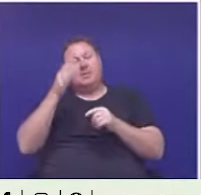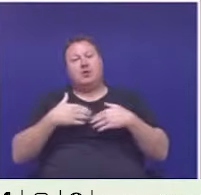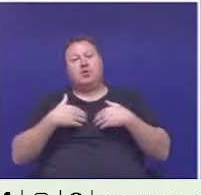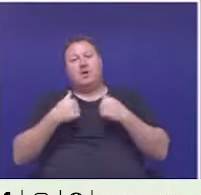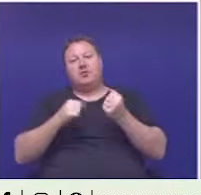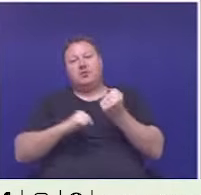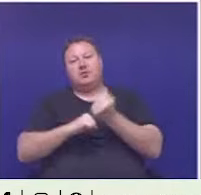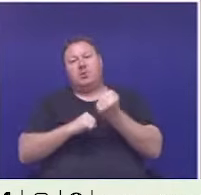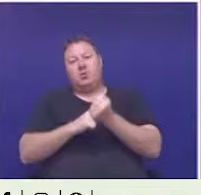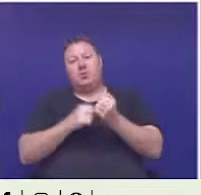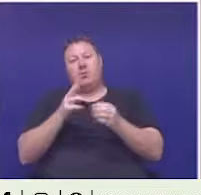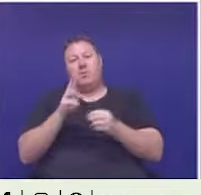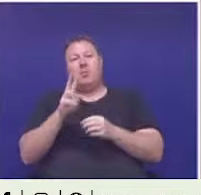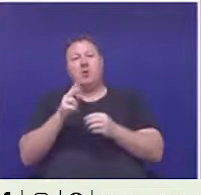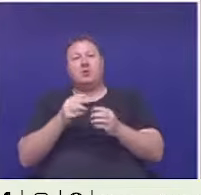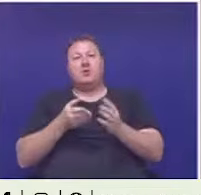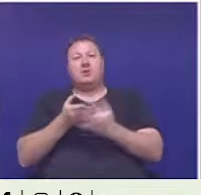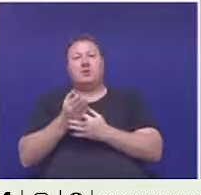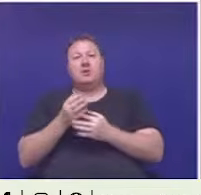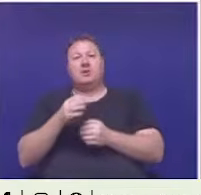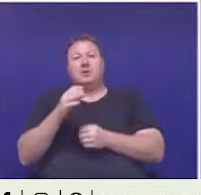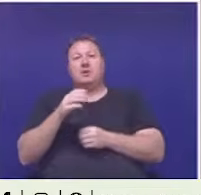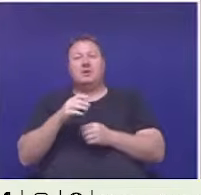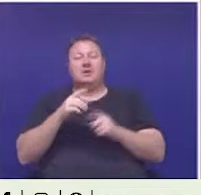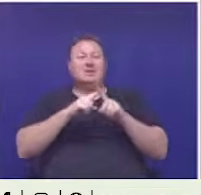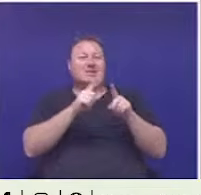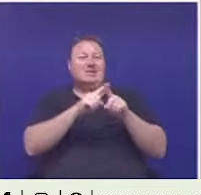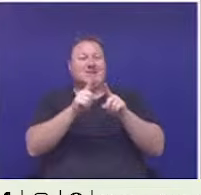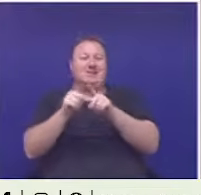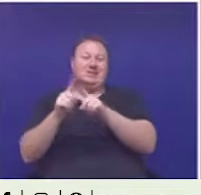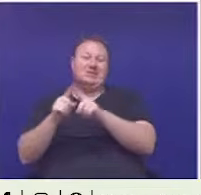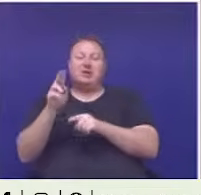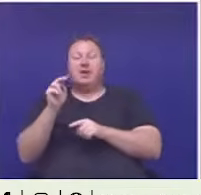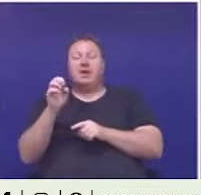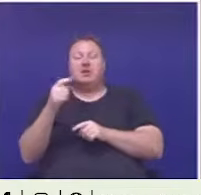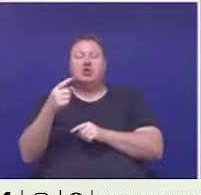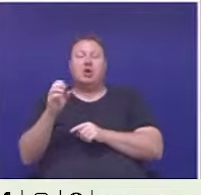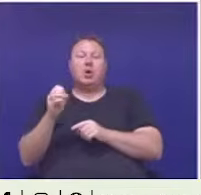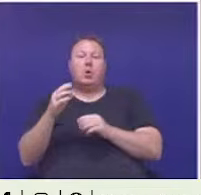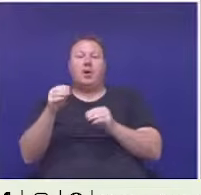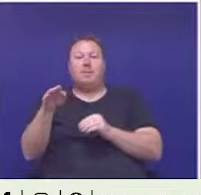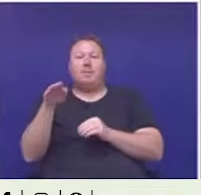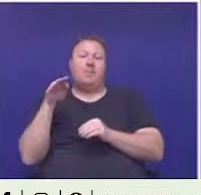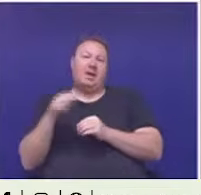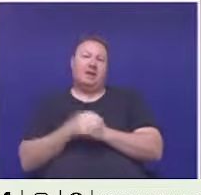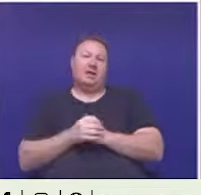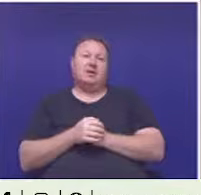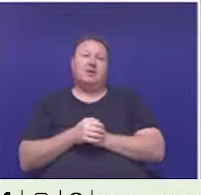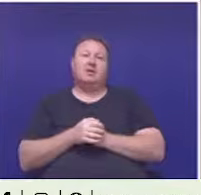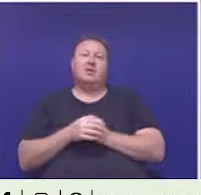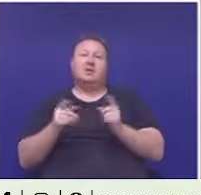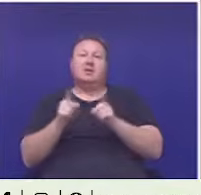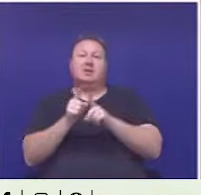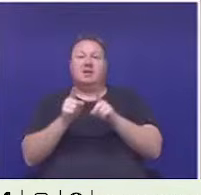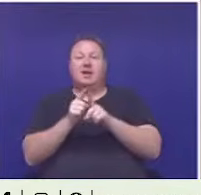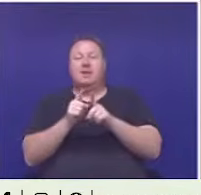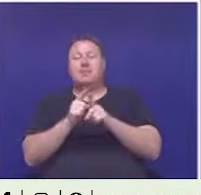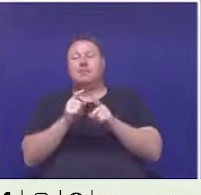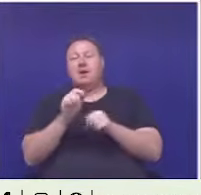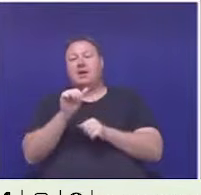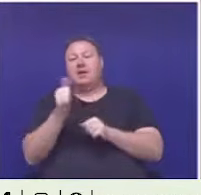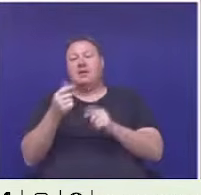such as FACET, Capitec, FNB, and NGOs, and a twinning arrangement with another secondary